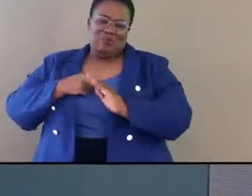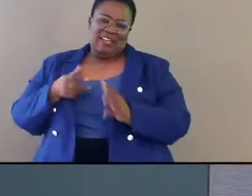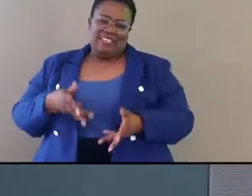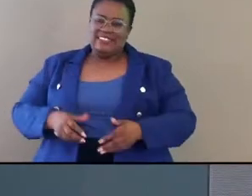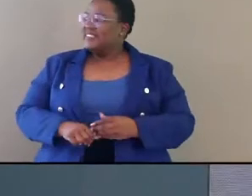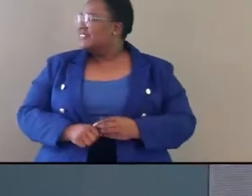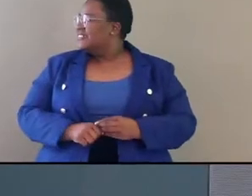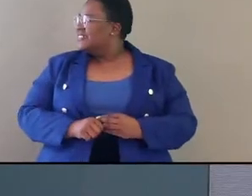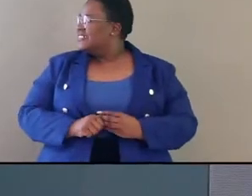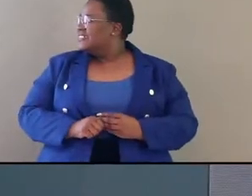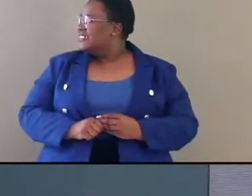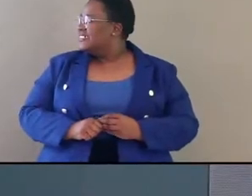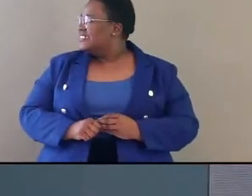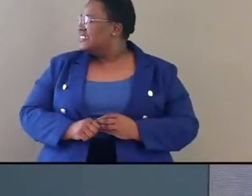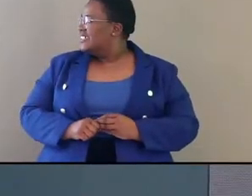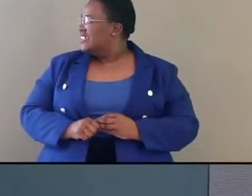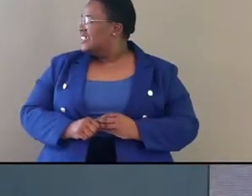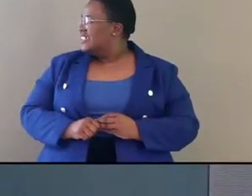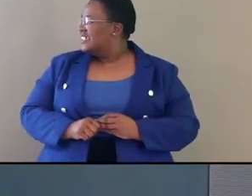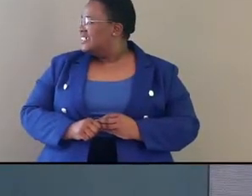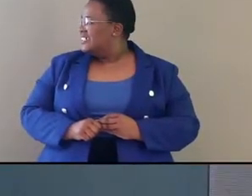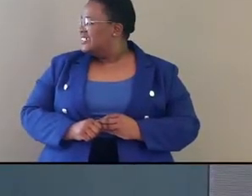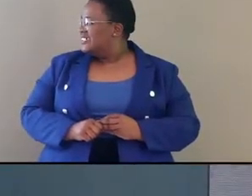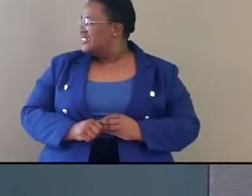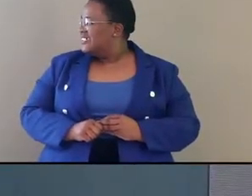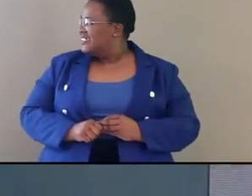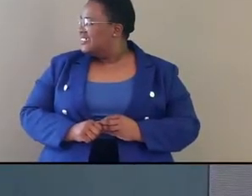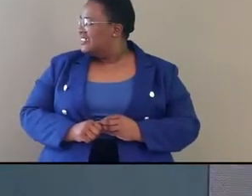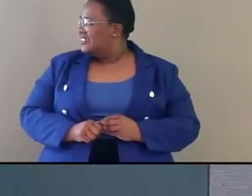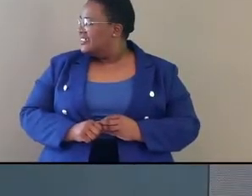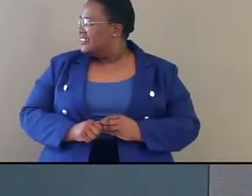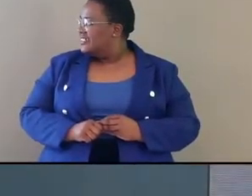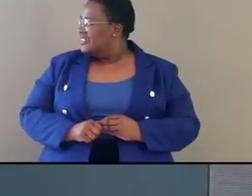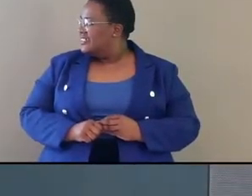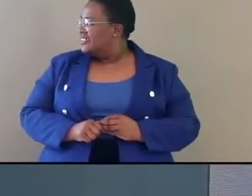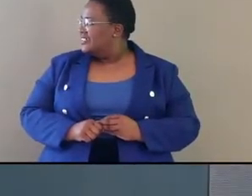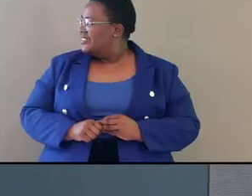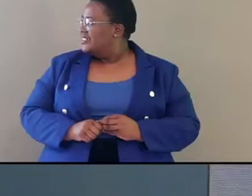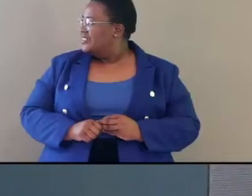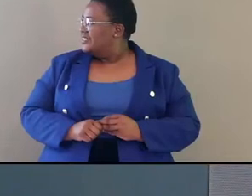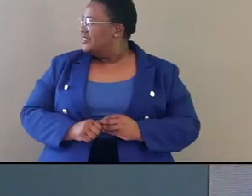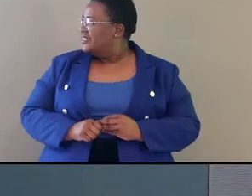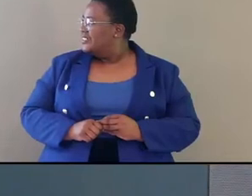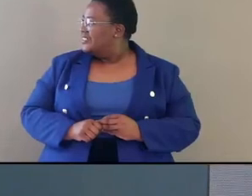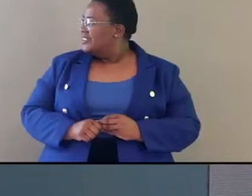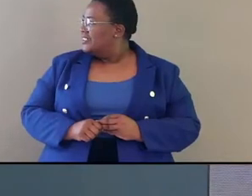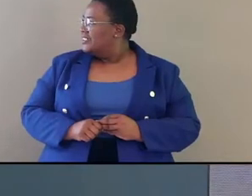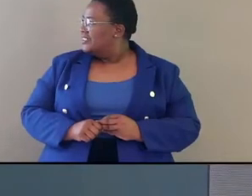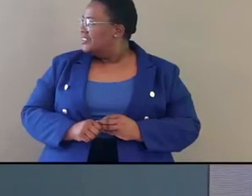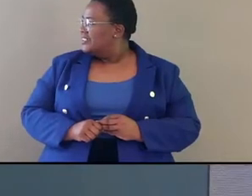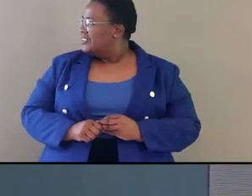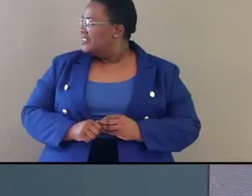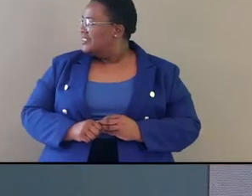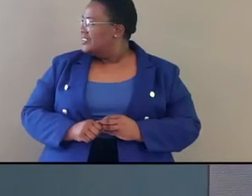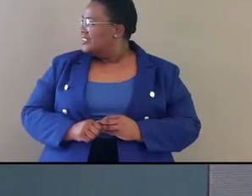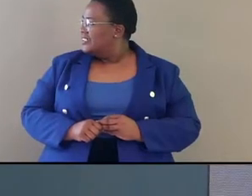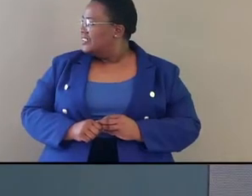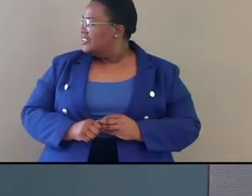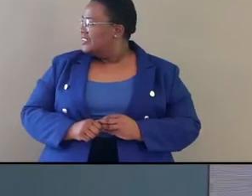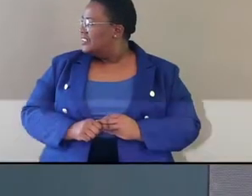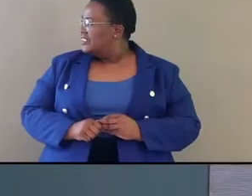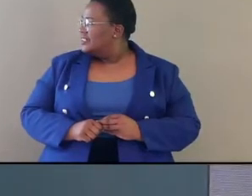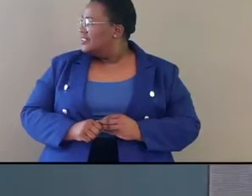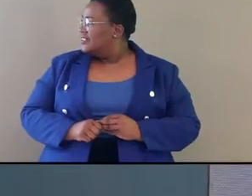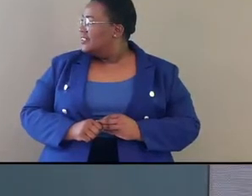Can we put it on slideshow? I don't know who's got the laptop. But anyway so here next slide please. Oh I can move the slides actually.